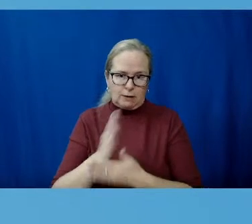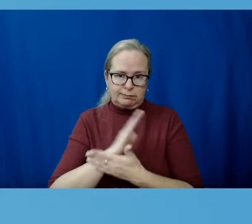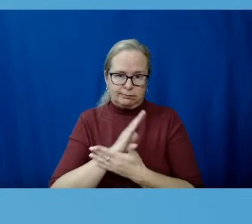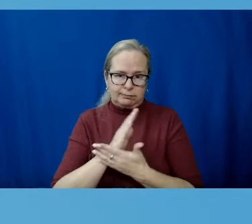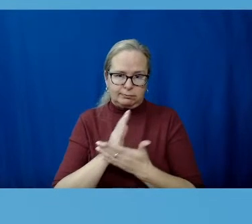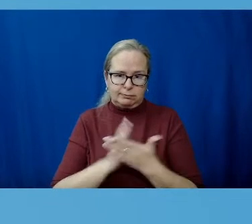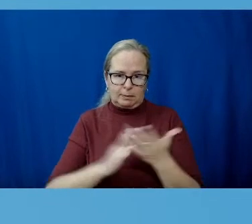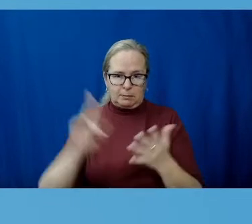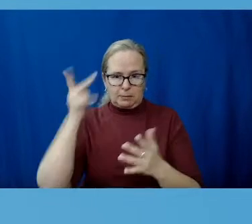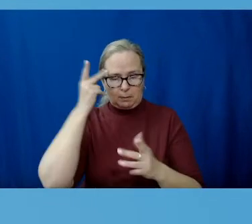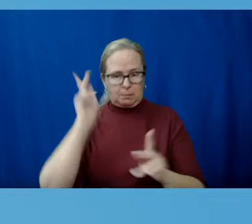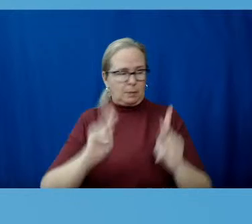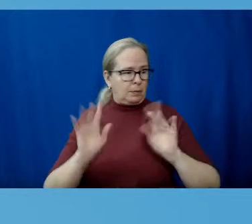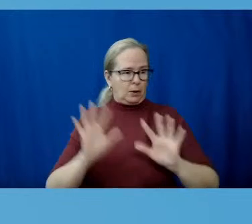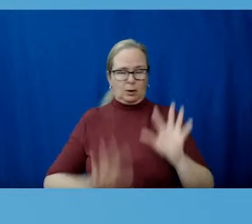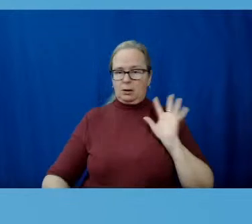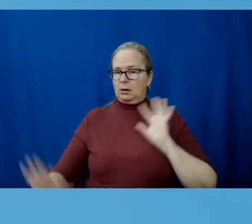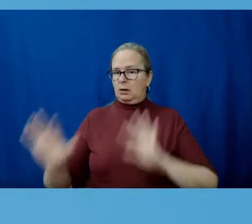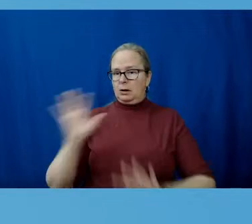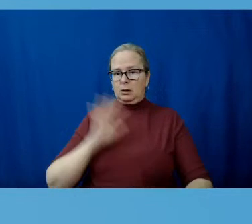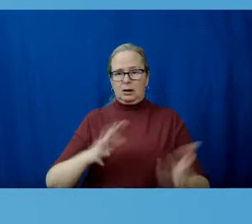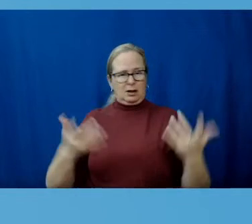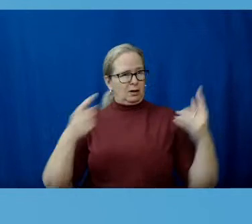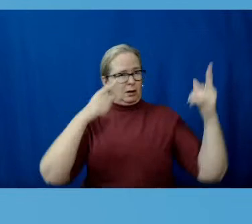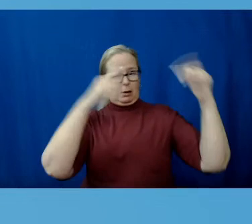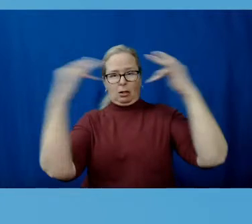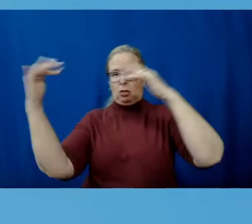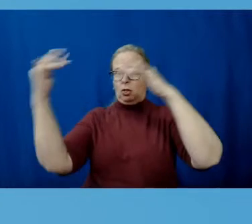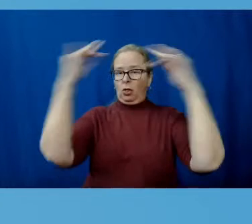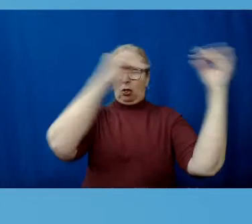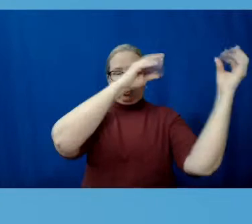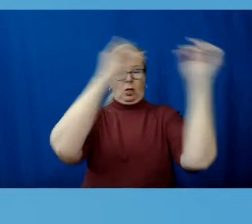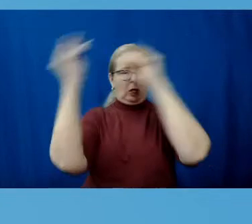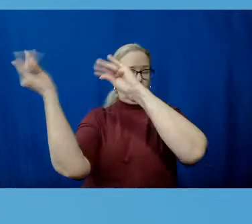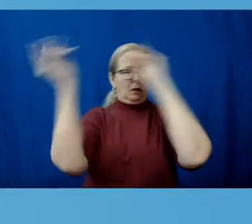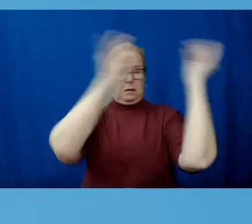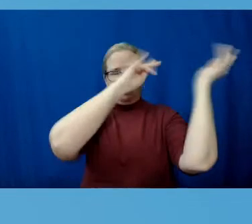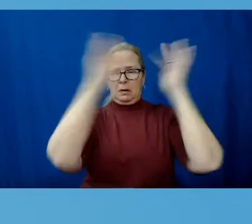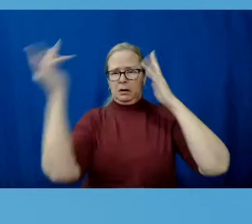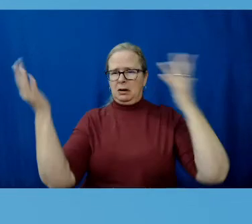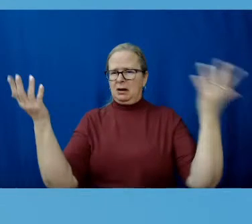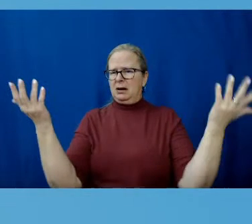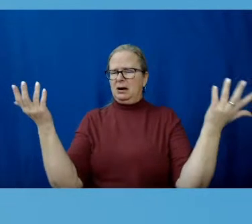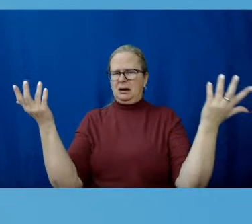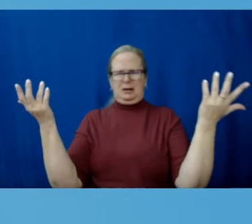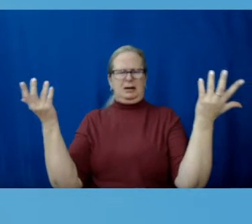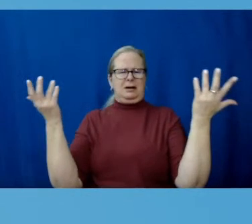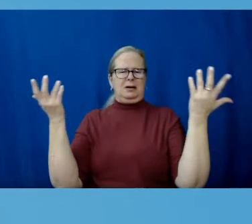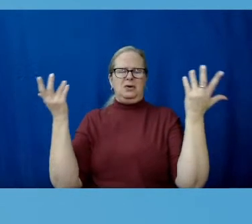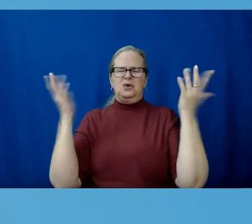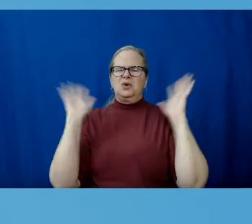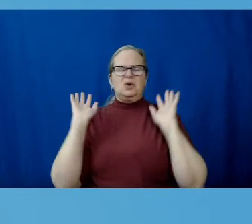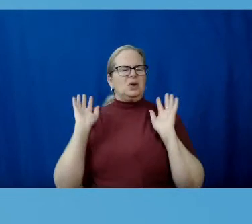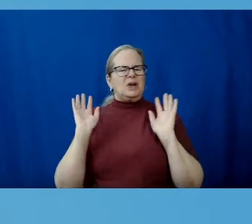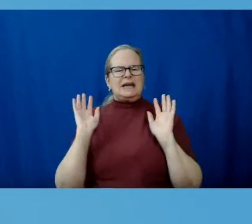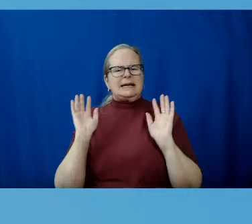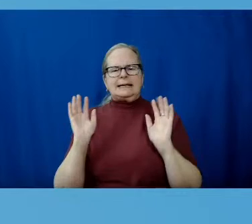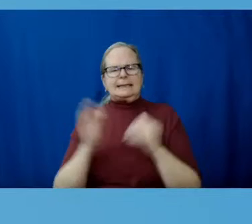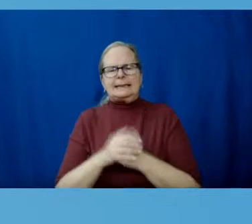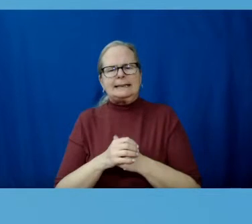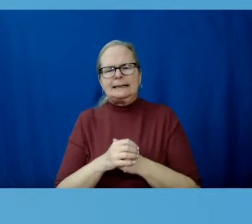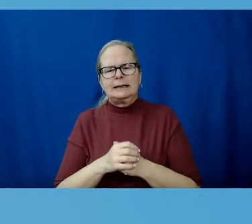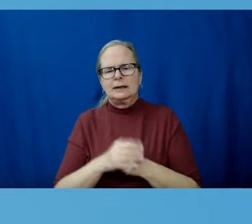to try to keep his voters that are for restrictions, voters that are against restrictions happy, and his caucus members that are